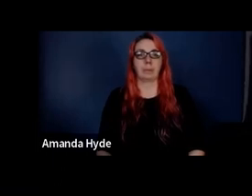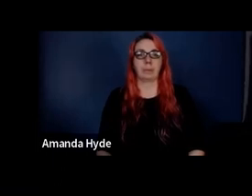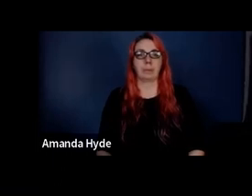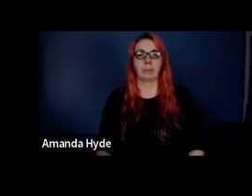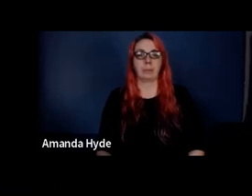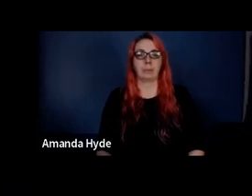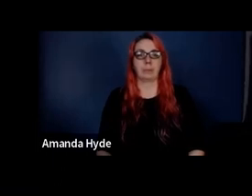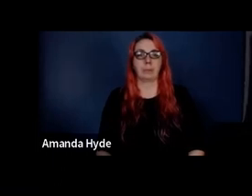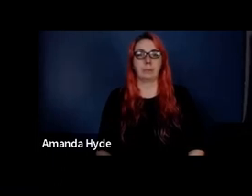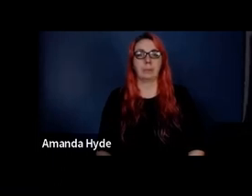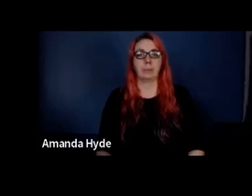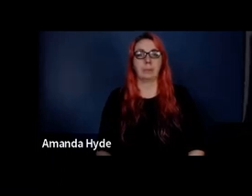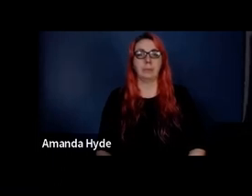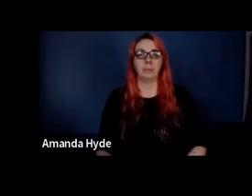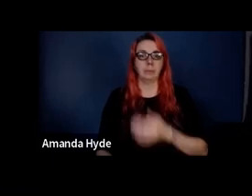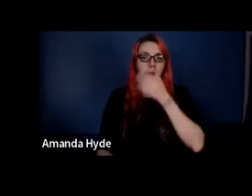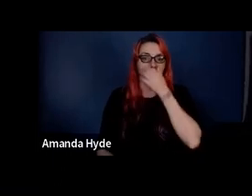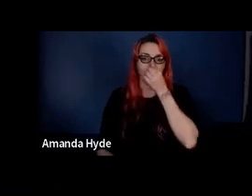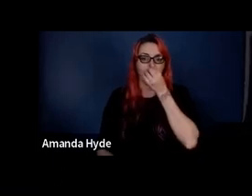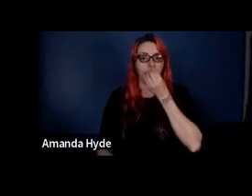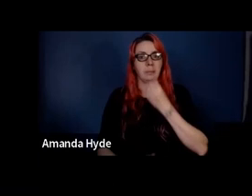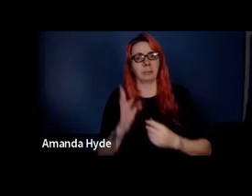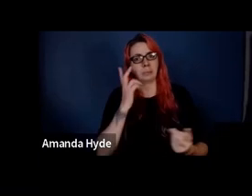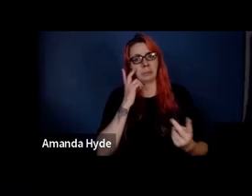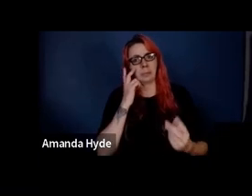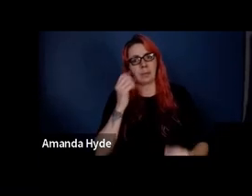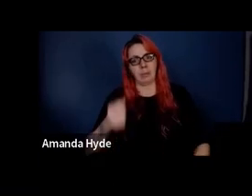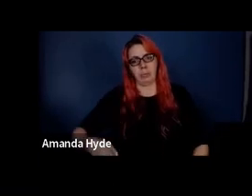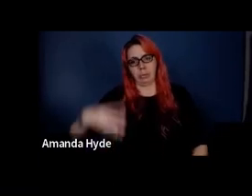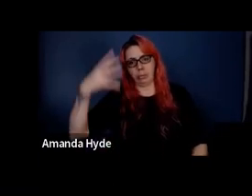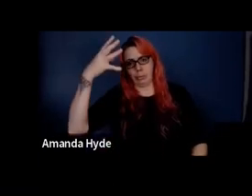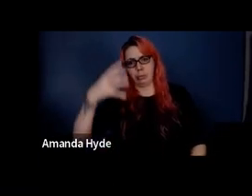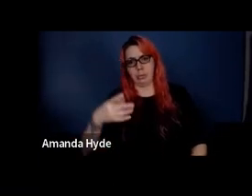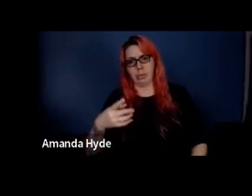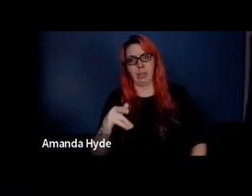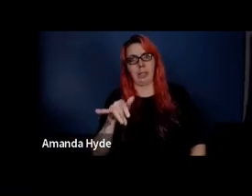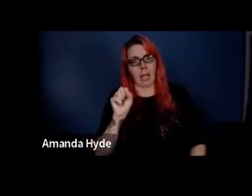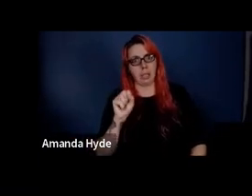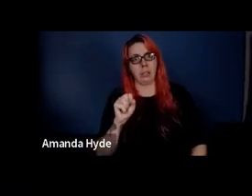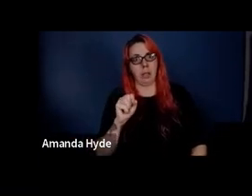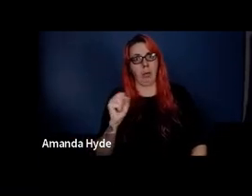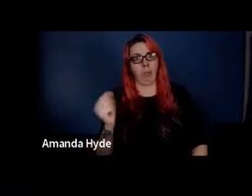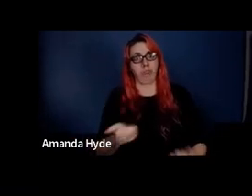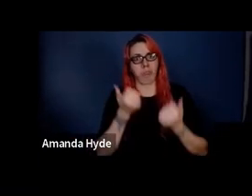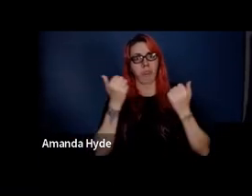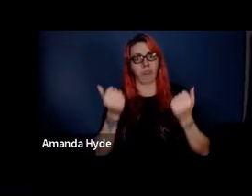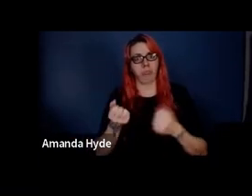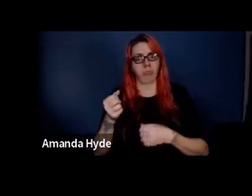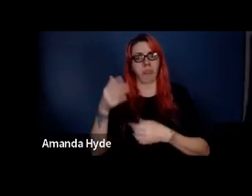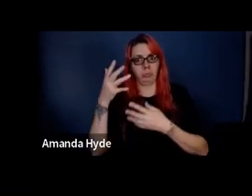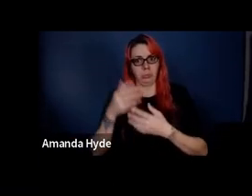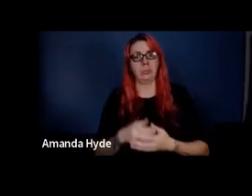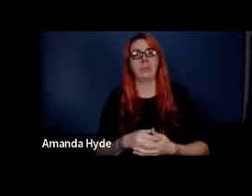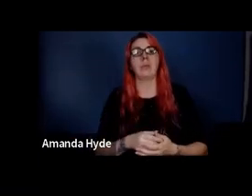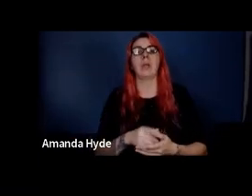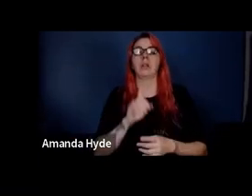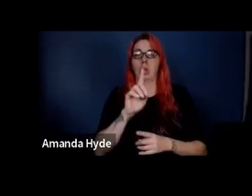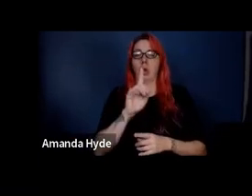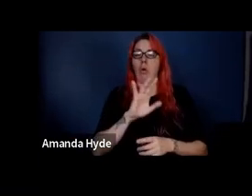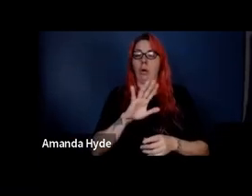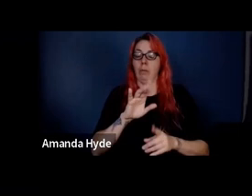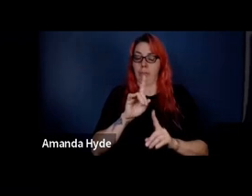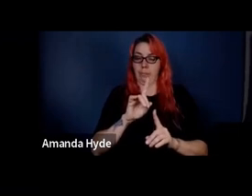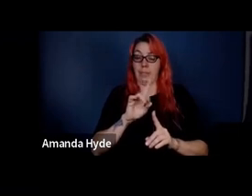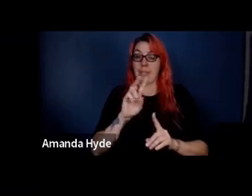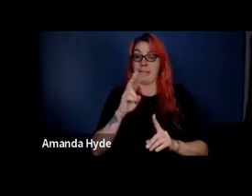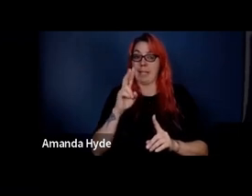Okay, and as I'm seeing a lot, actually just quickly chat myself, and I'm seeing a lot of yeses. And so the question I have to ask is a follow-up. And let